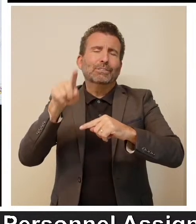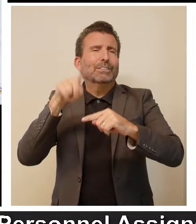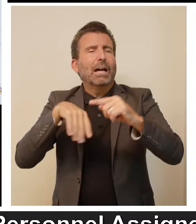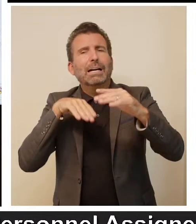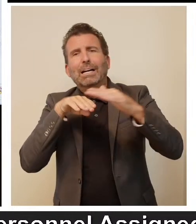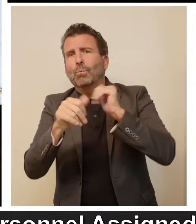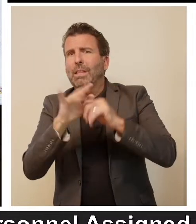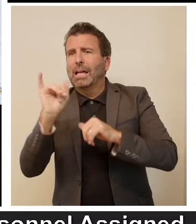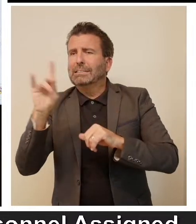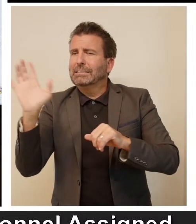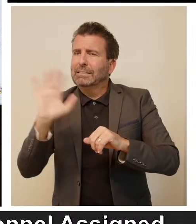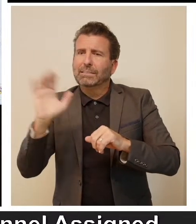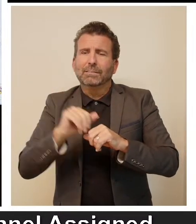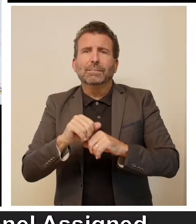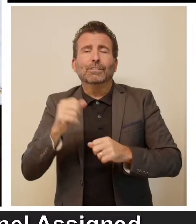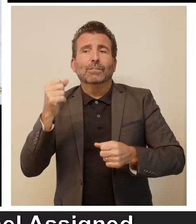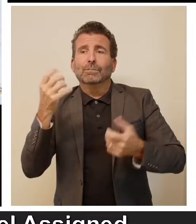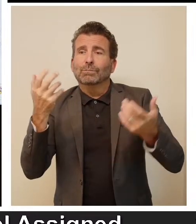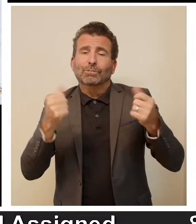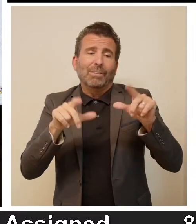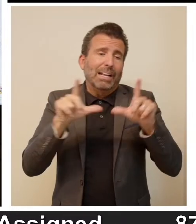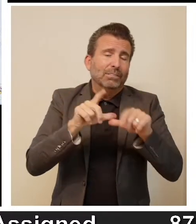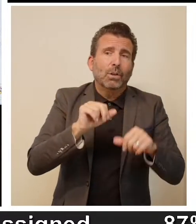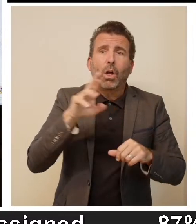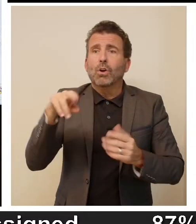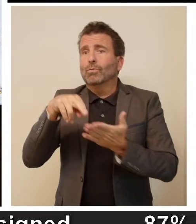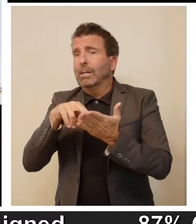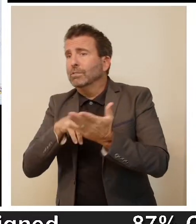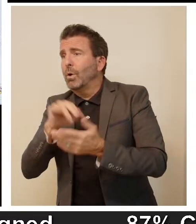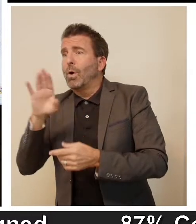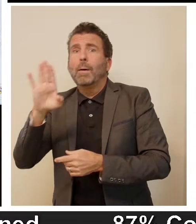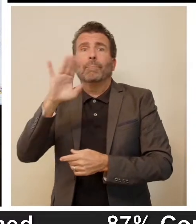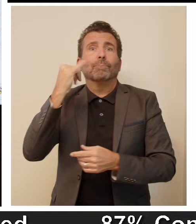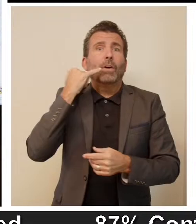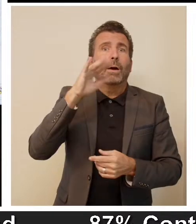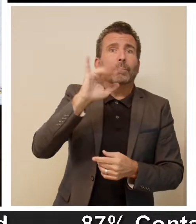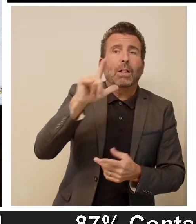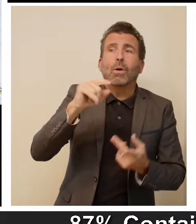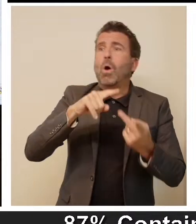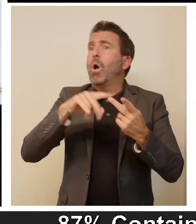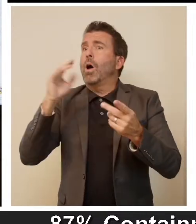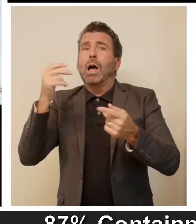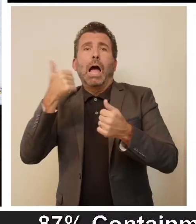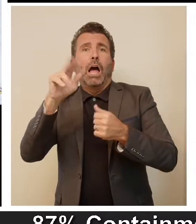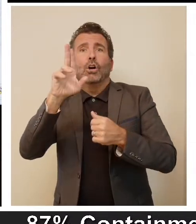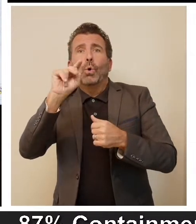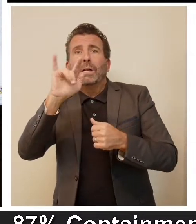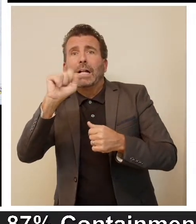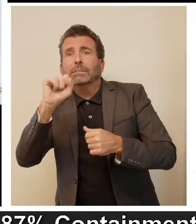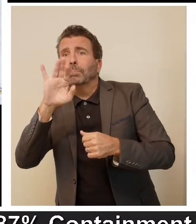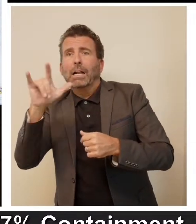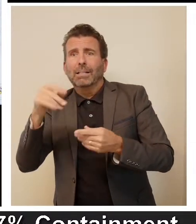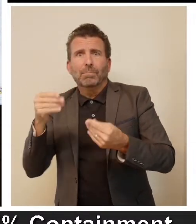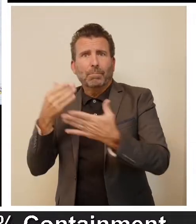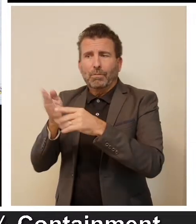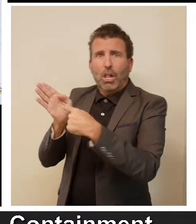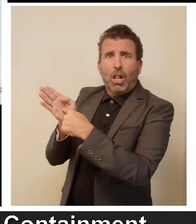registration, utility bill, something of that nature, just to show that you do belong in that area for right